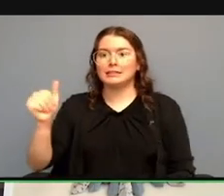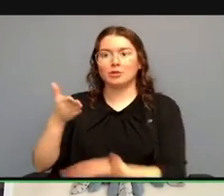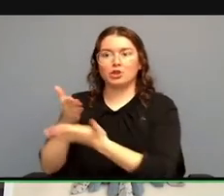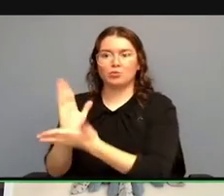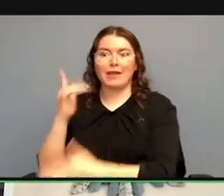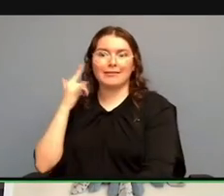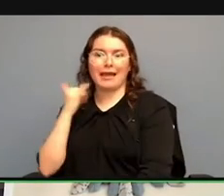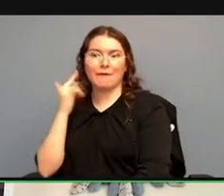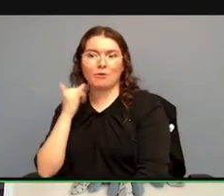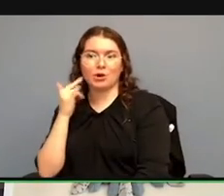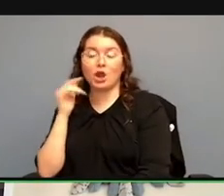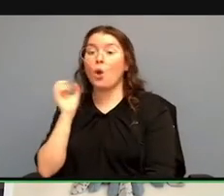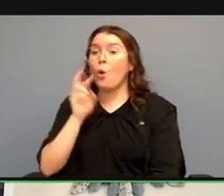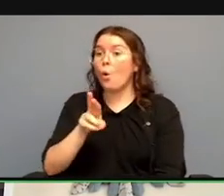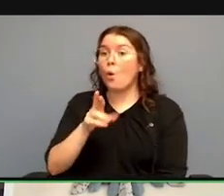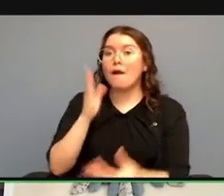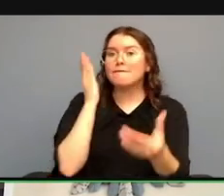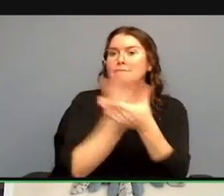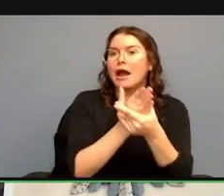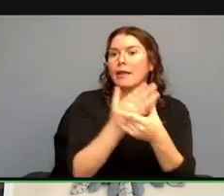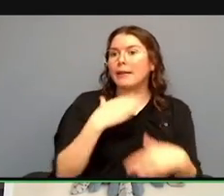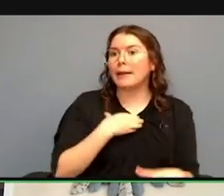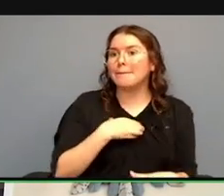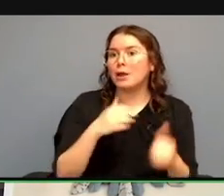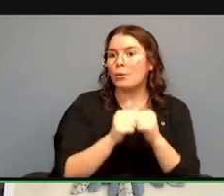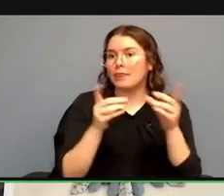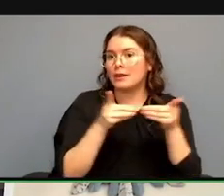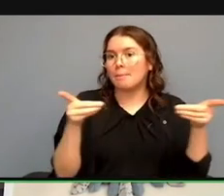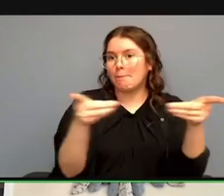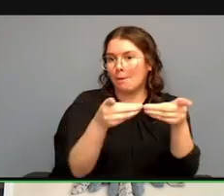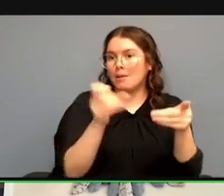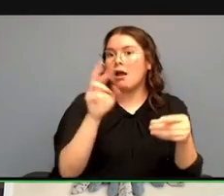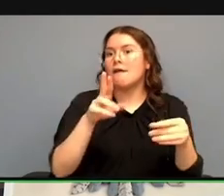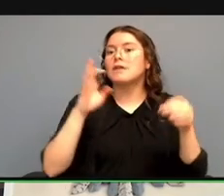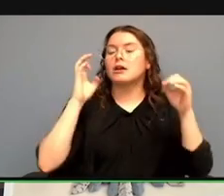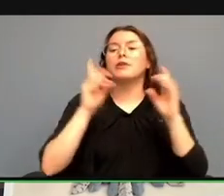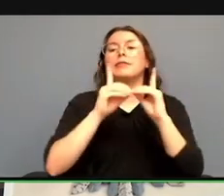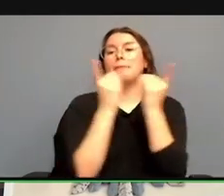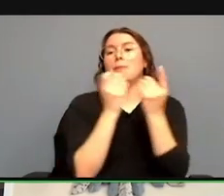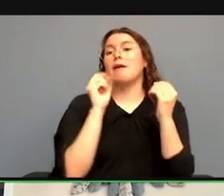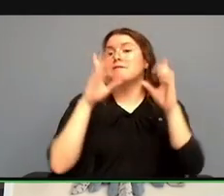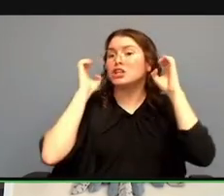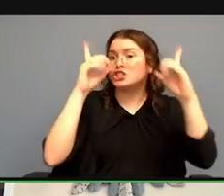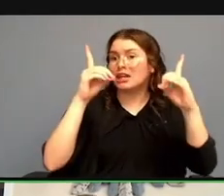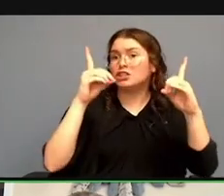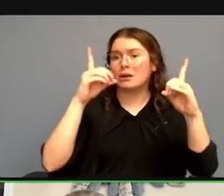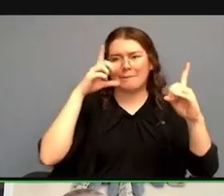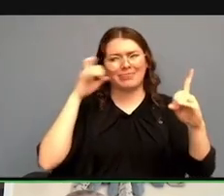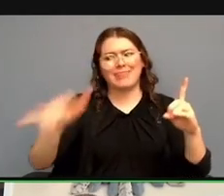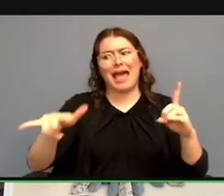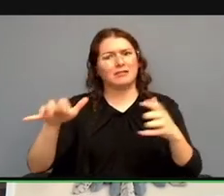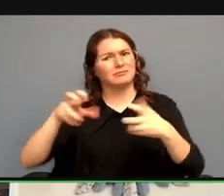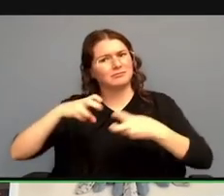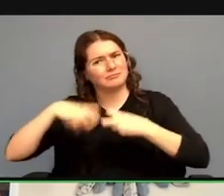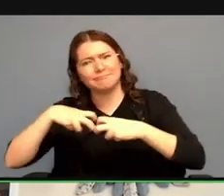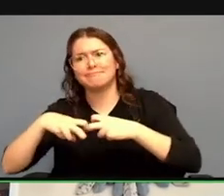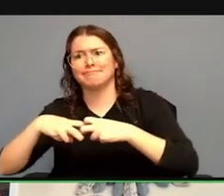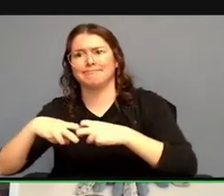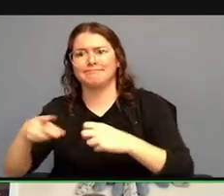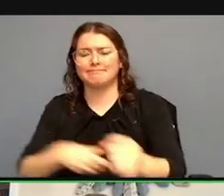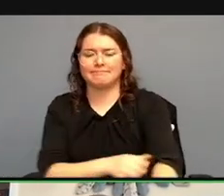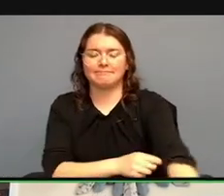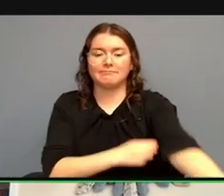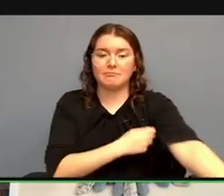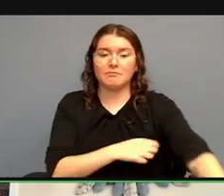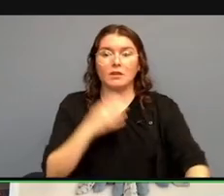California, or filing a complaint with the Department of Education, because that's that's a real issue. But just know that